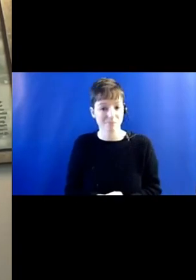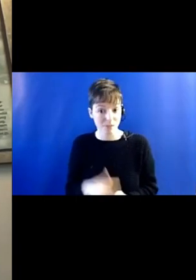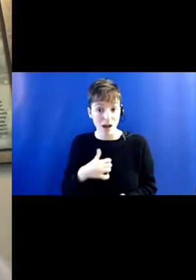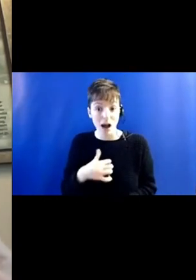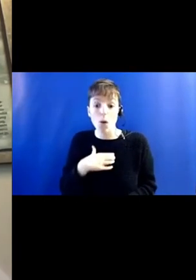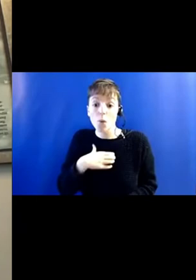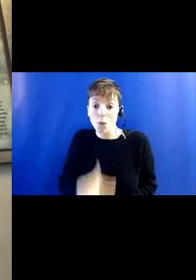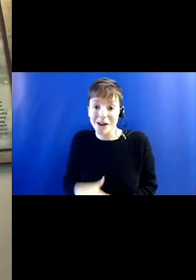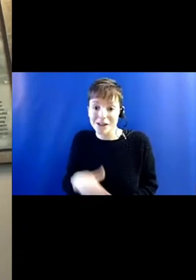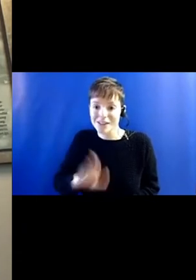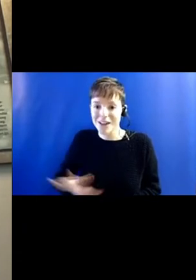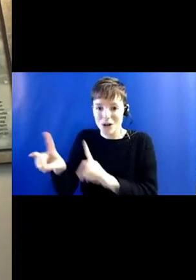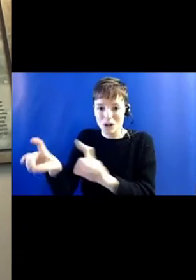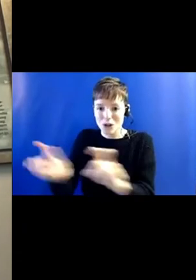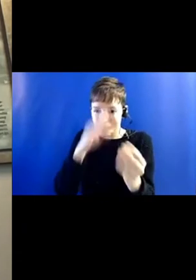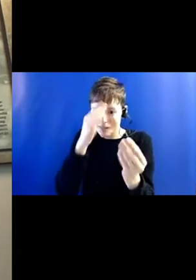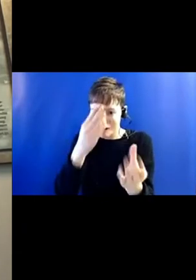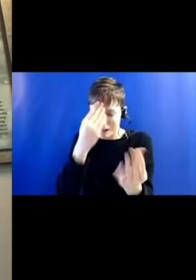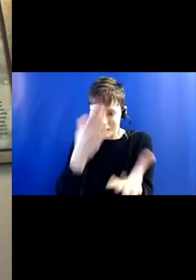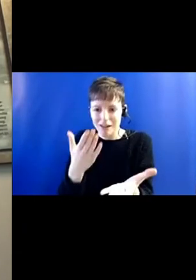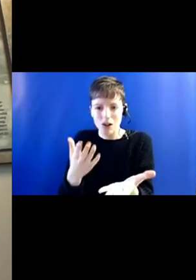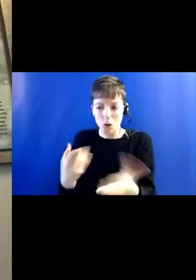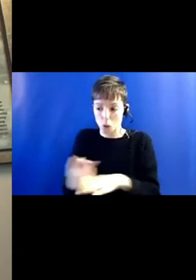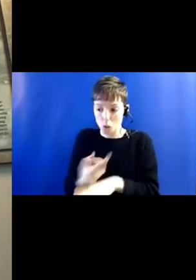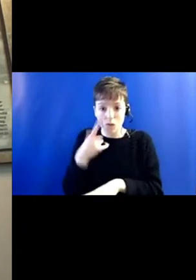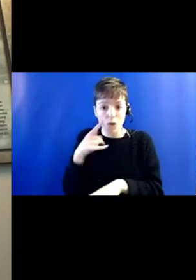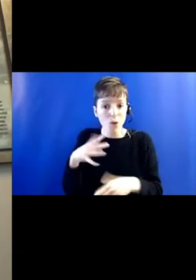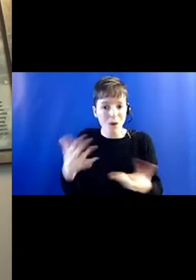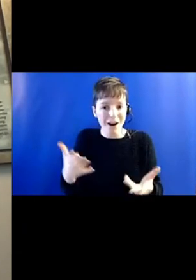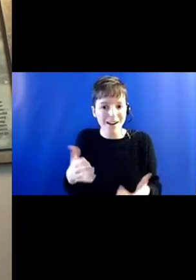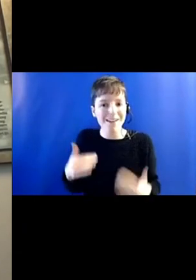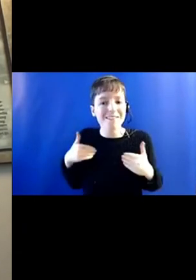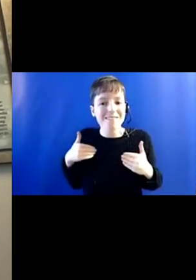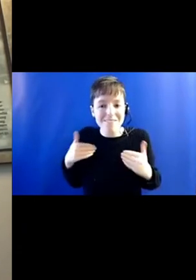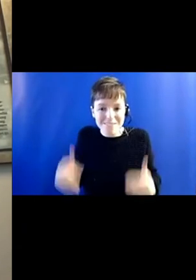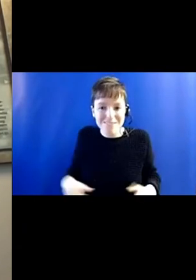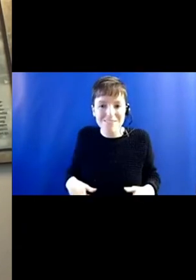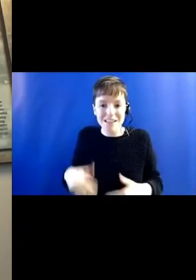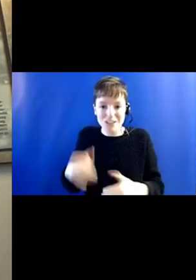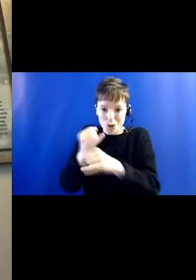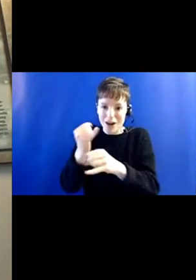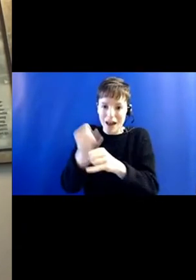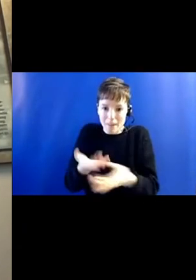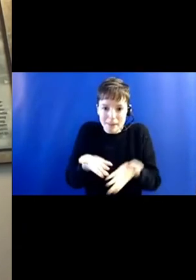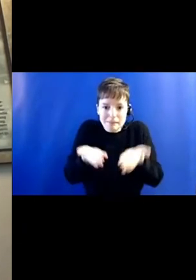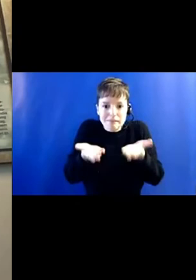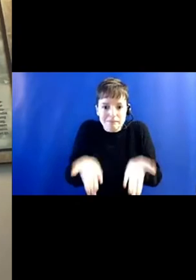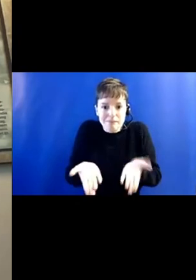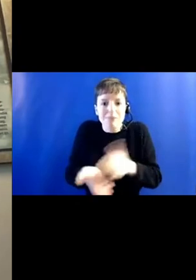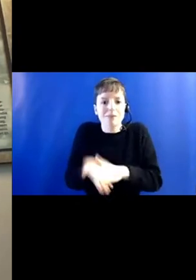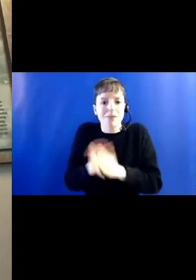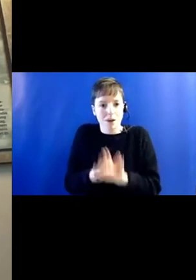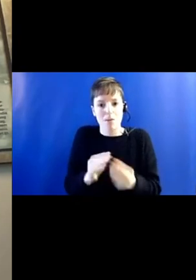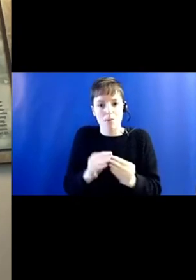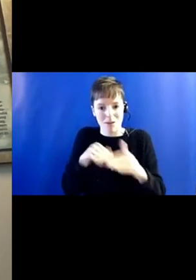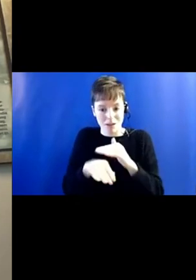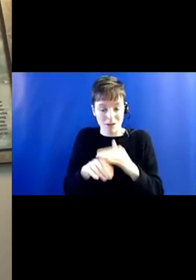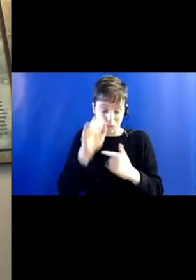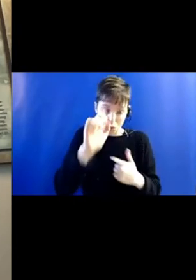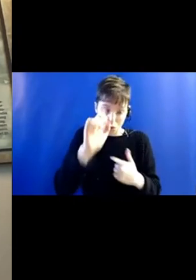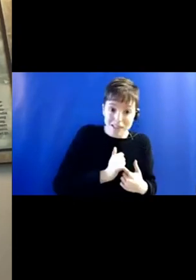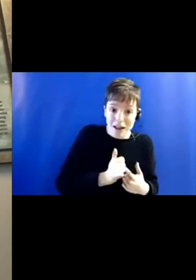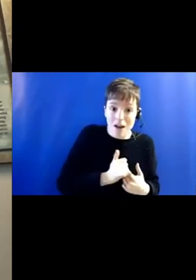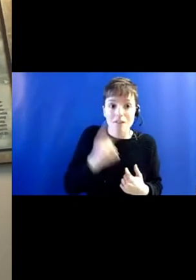is to actually make the physical campus of UBC more accessible to folks like me. and Corinne.